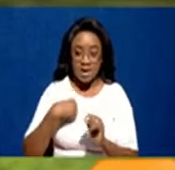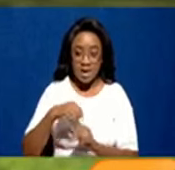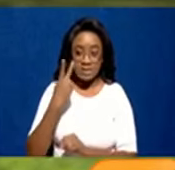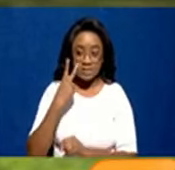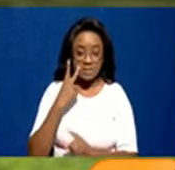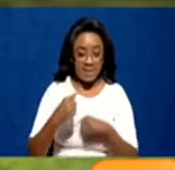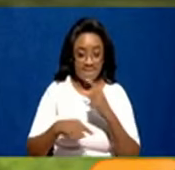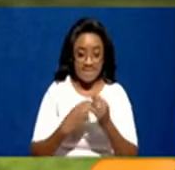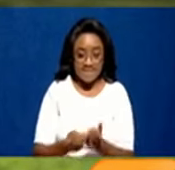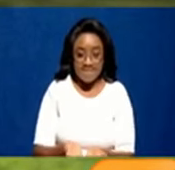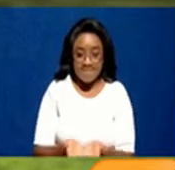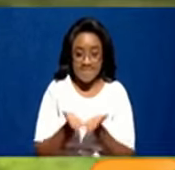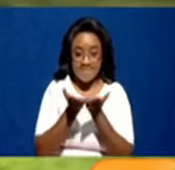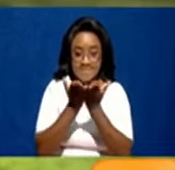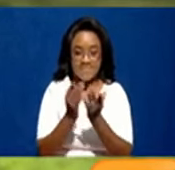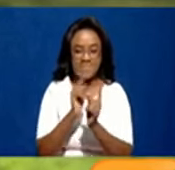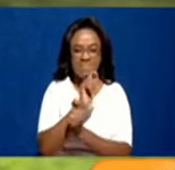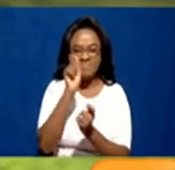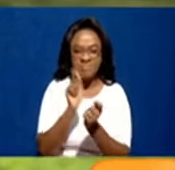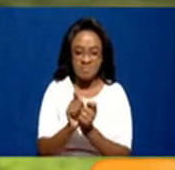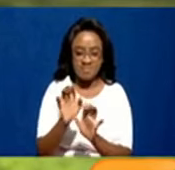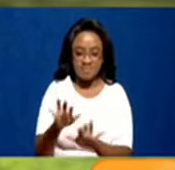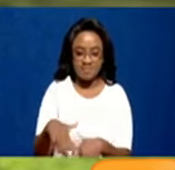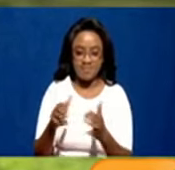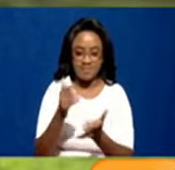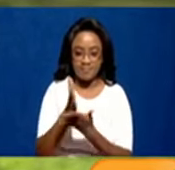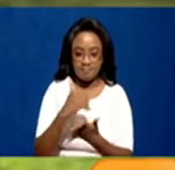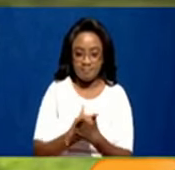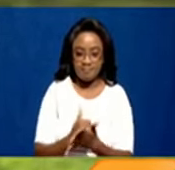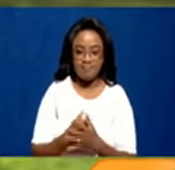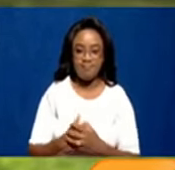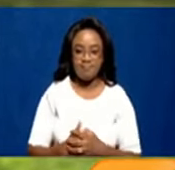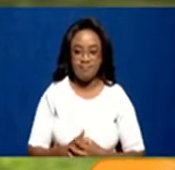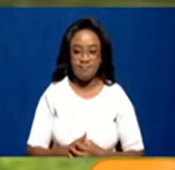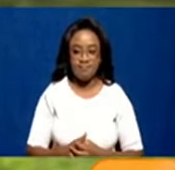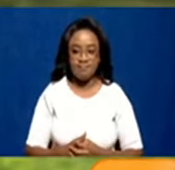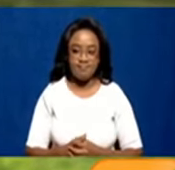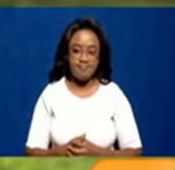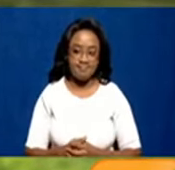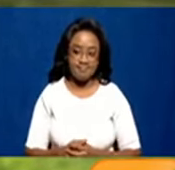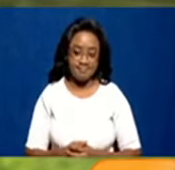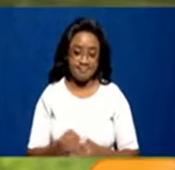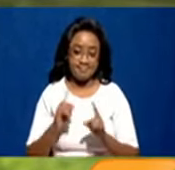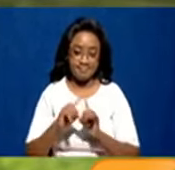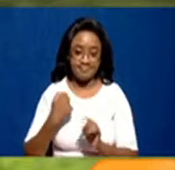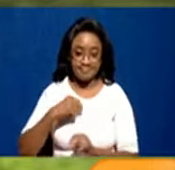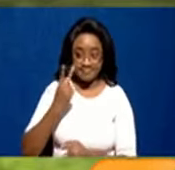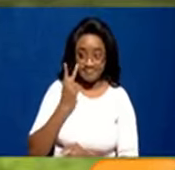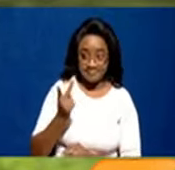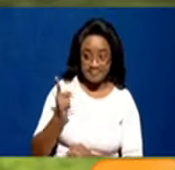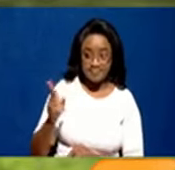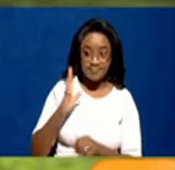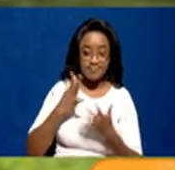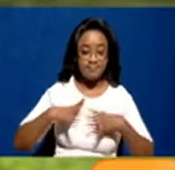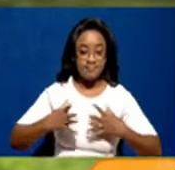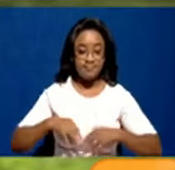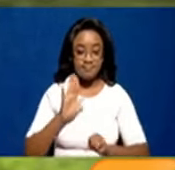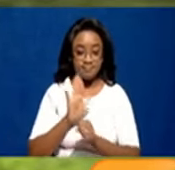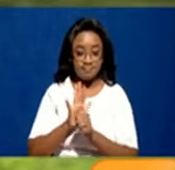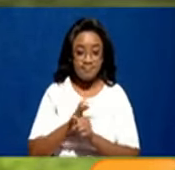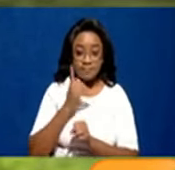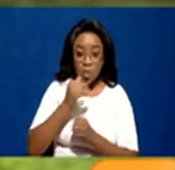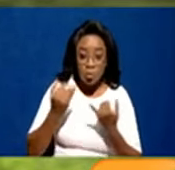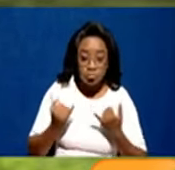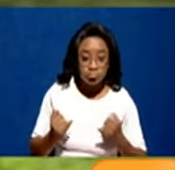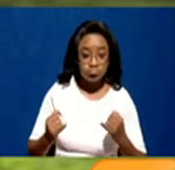significantly, especially in the agricultural sector. It's just been a year in operation for us in the agricultural field, and we can see the clear uptake because those who've implemented